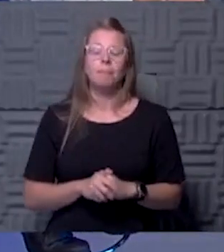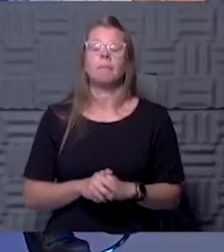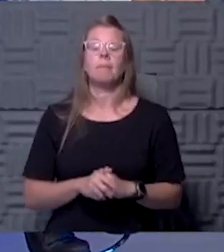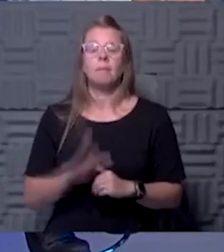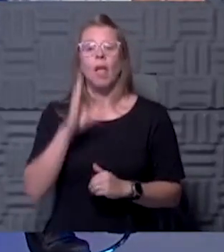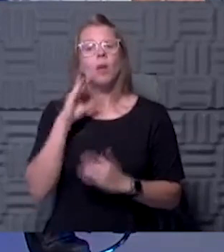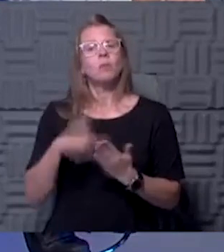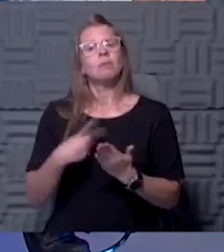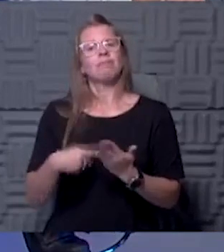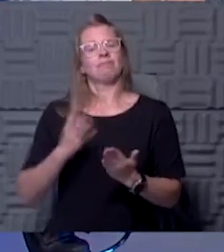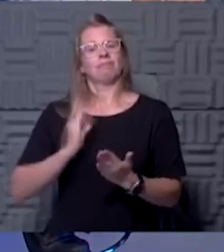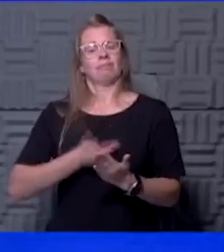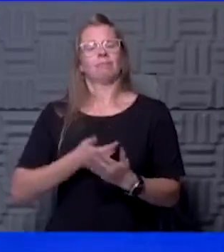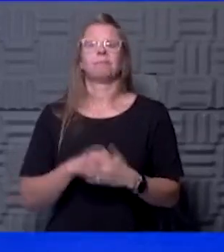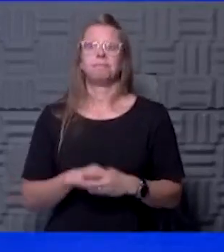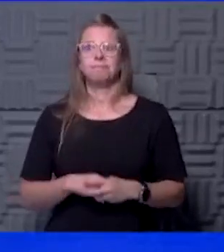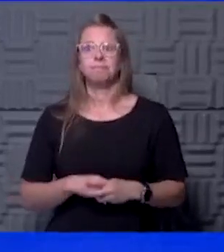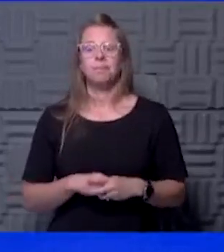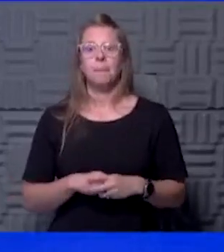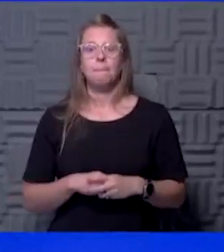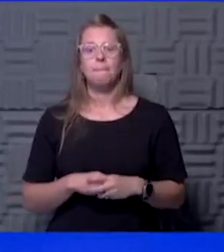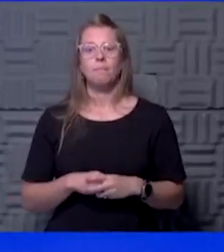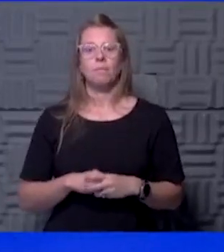that sometimes in our